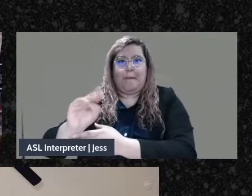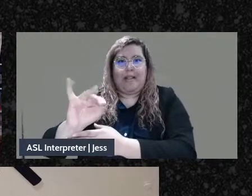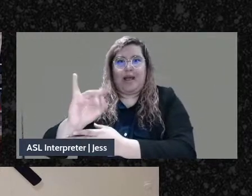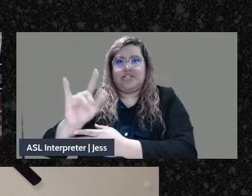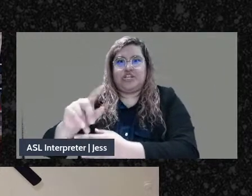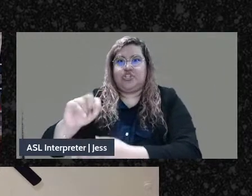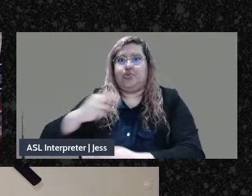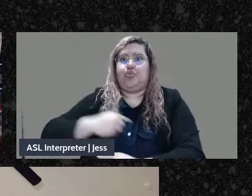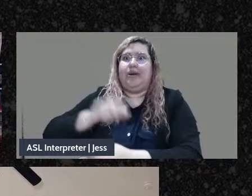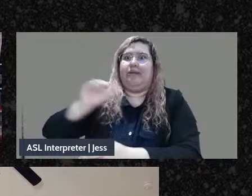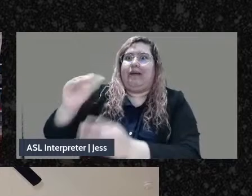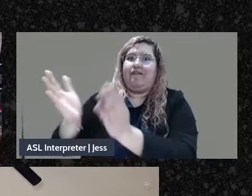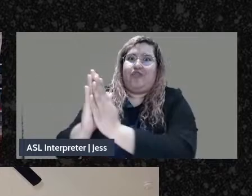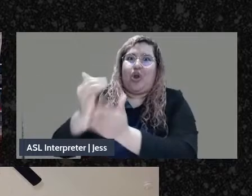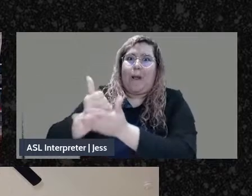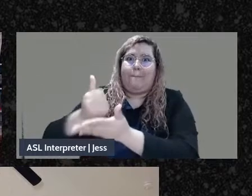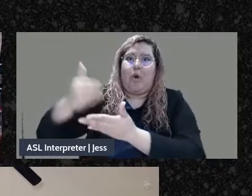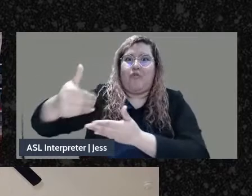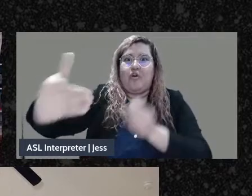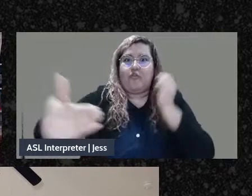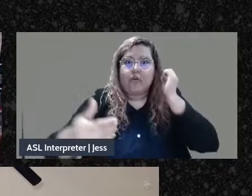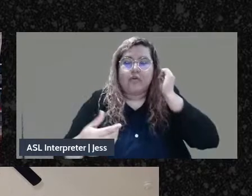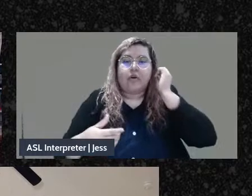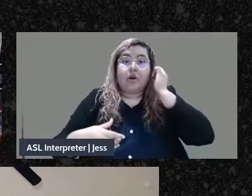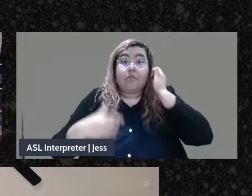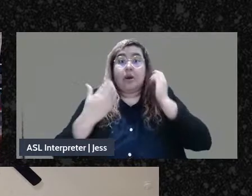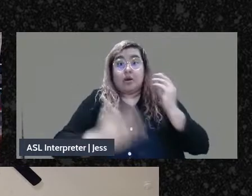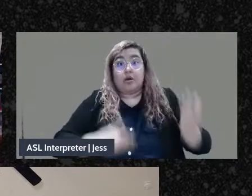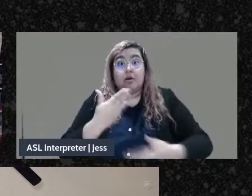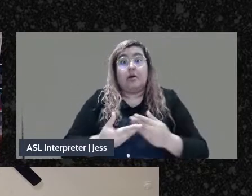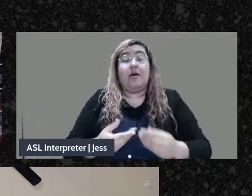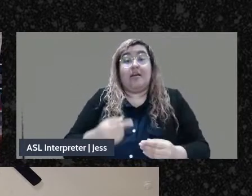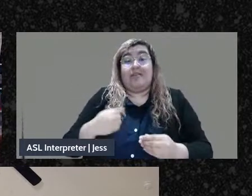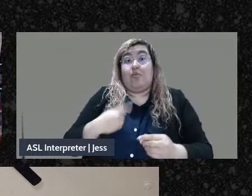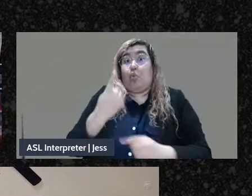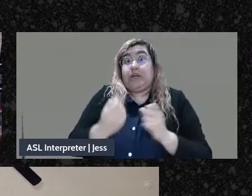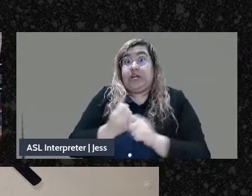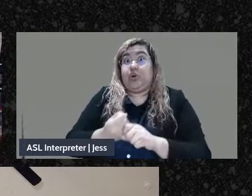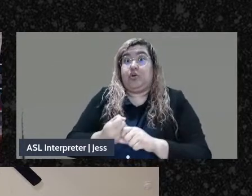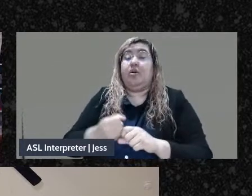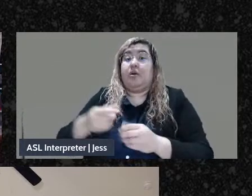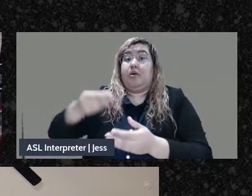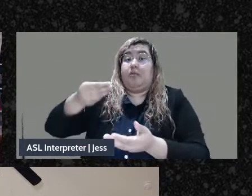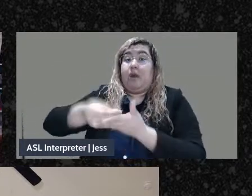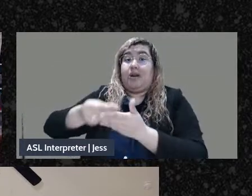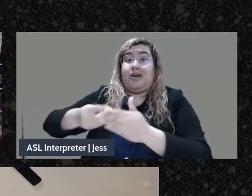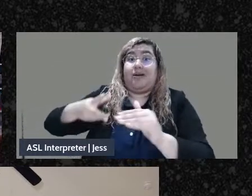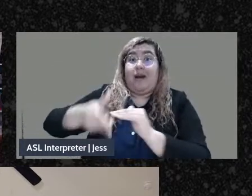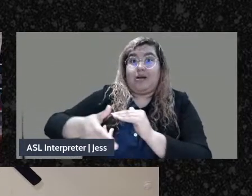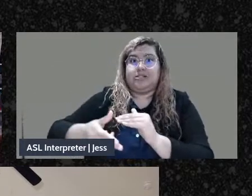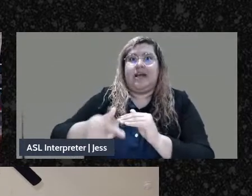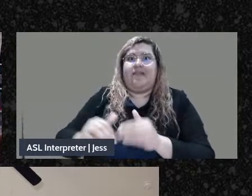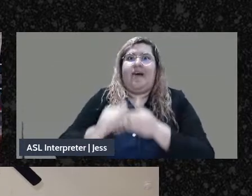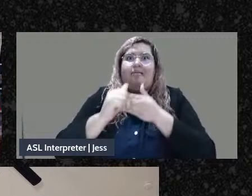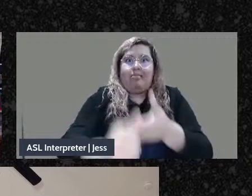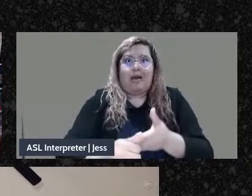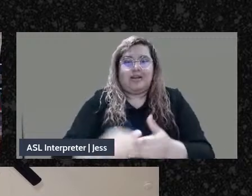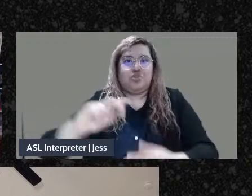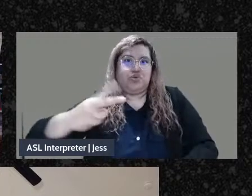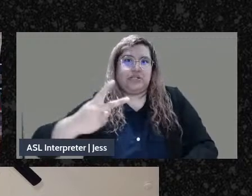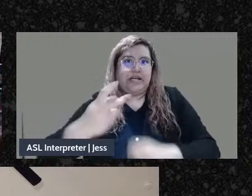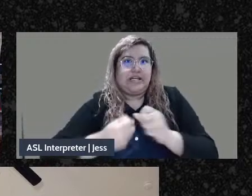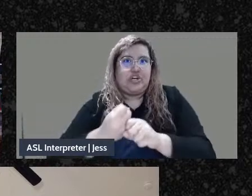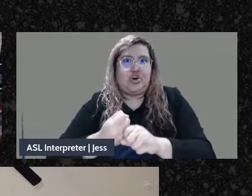in the hearts of city council and the mayor got us to the second year cuts, but also the follow through that was just, that